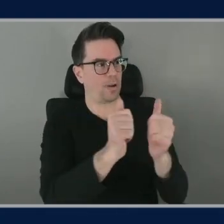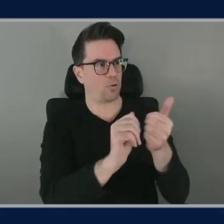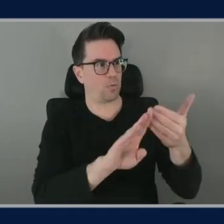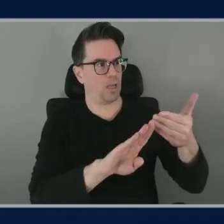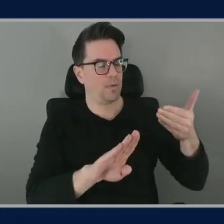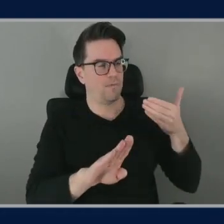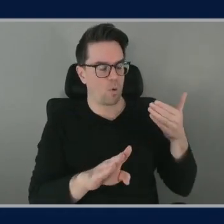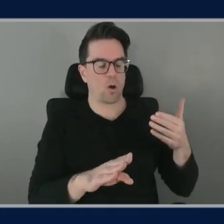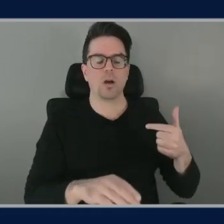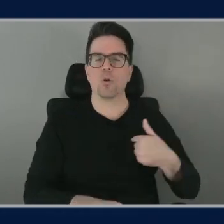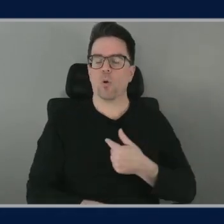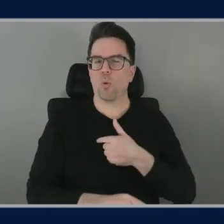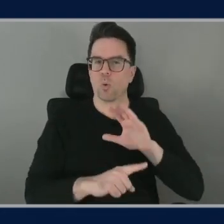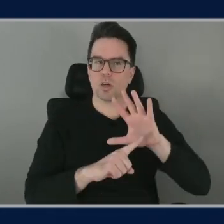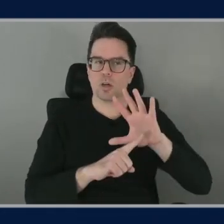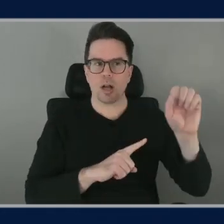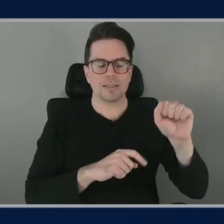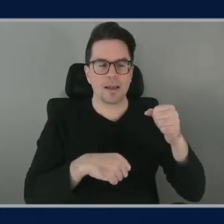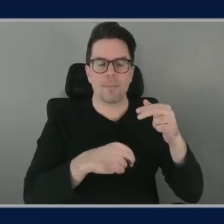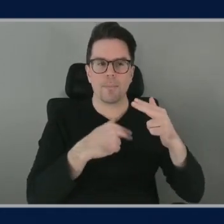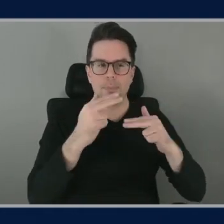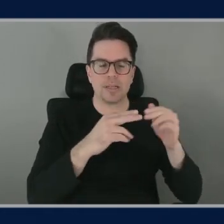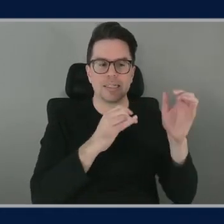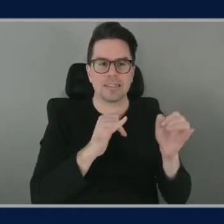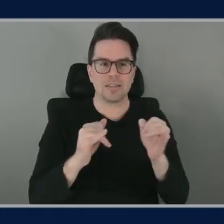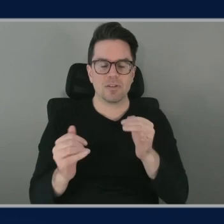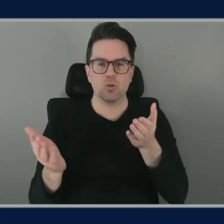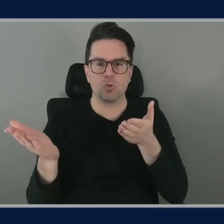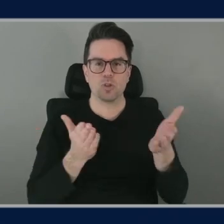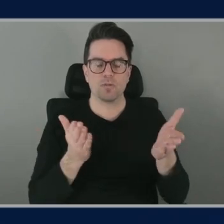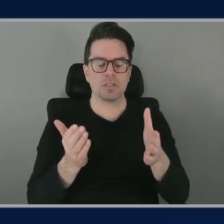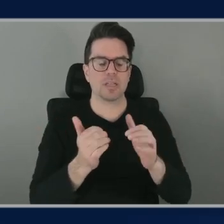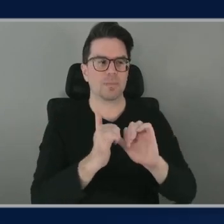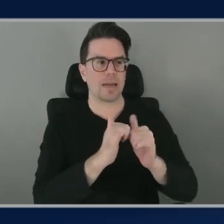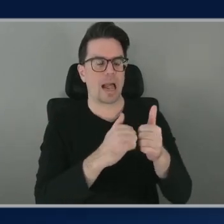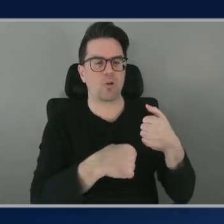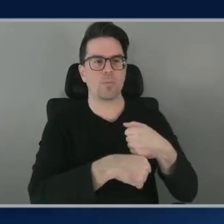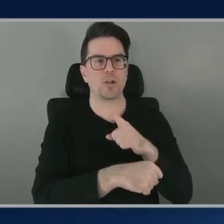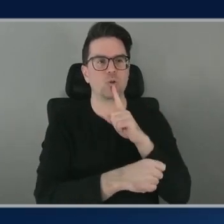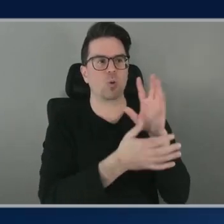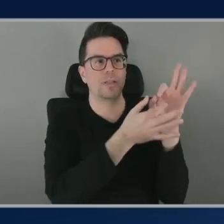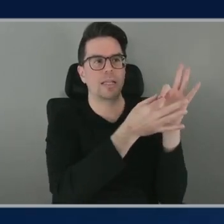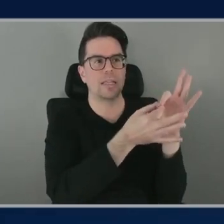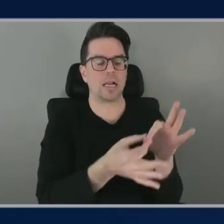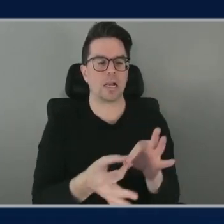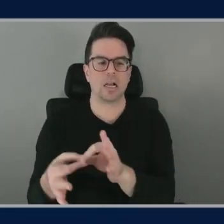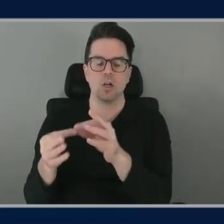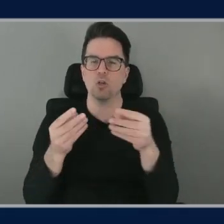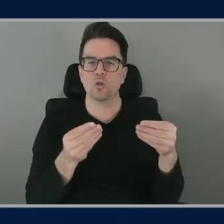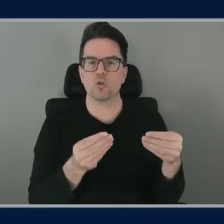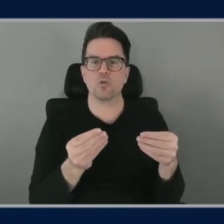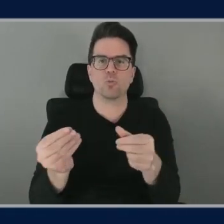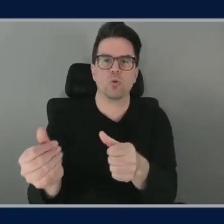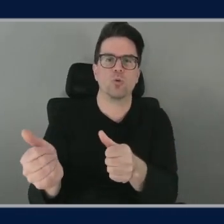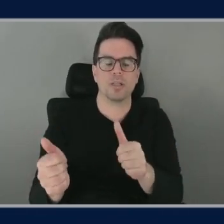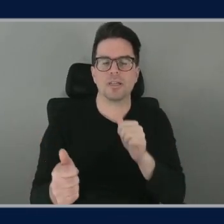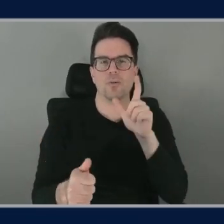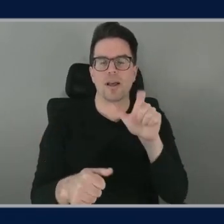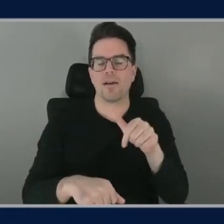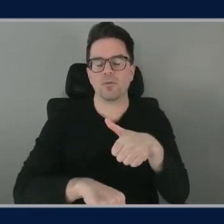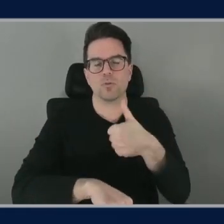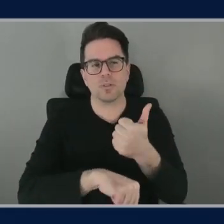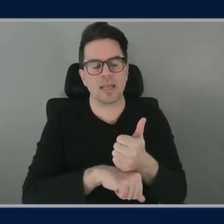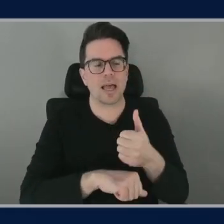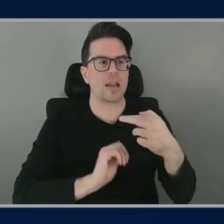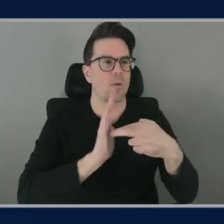but making sure that they smoothly connected to each other and data flowed back and forth, and that you didn't have to spend a lot of time setting up roles and permissions and so forth.